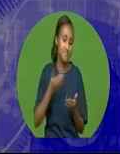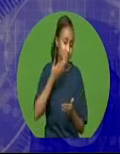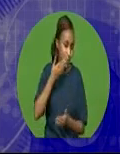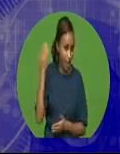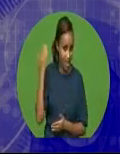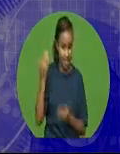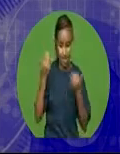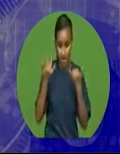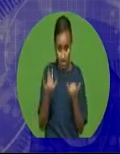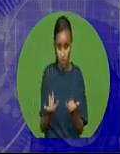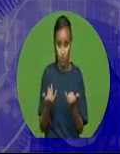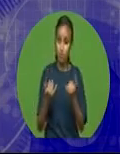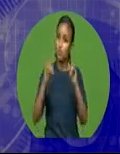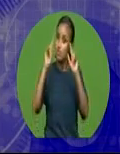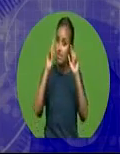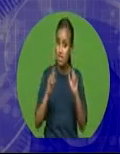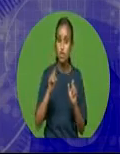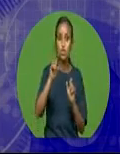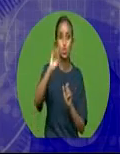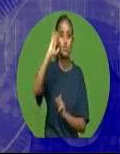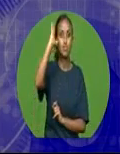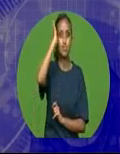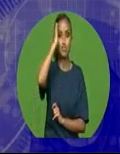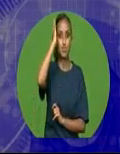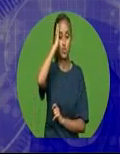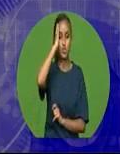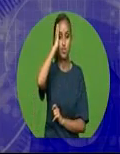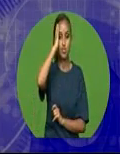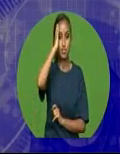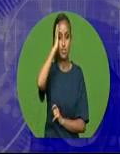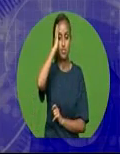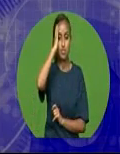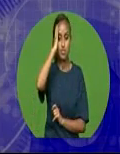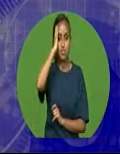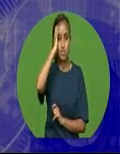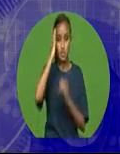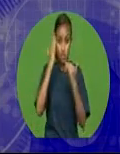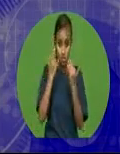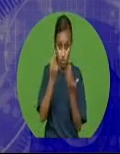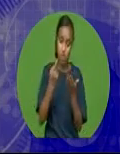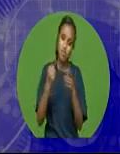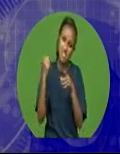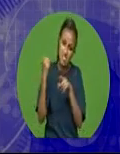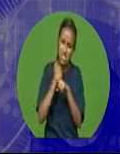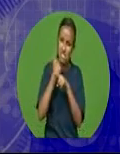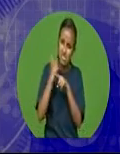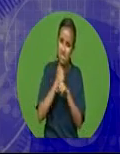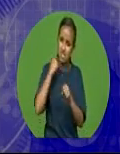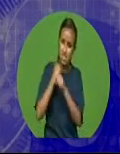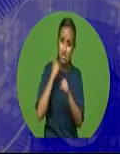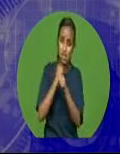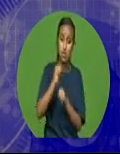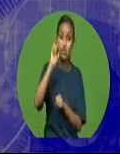Well, let's test the orthographic projection knowledge of yours. Since you have been doing projection